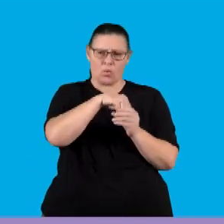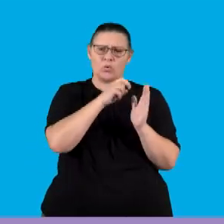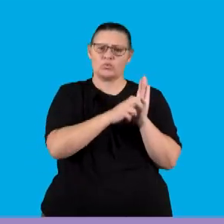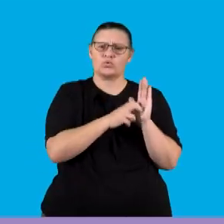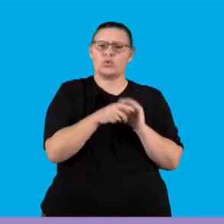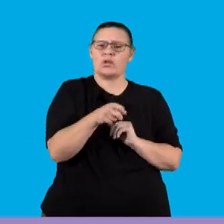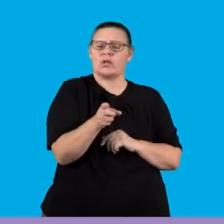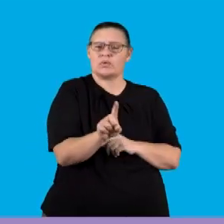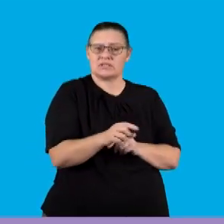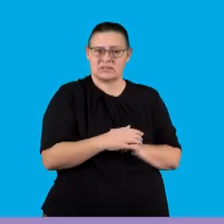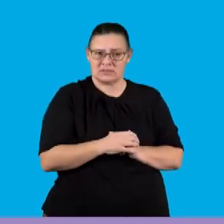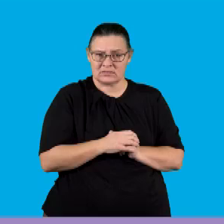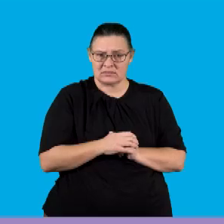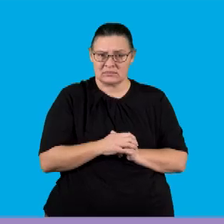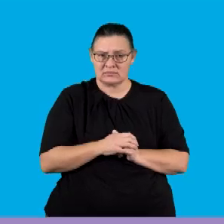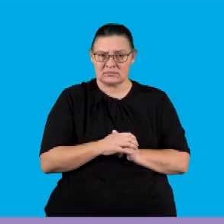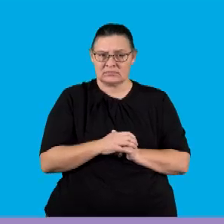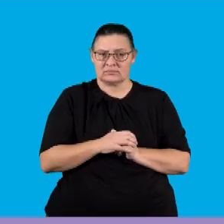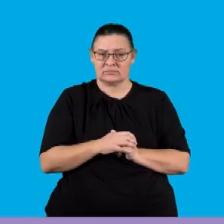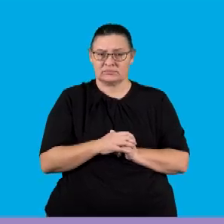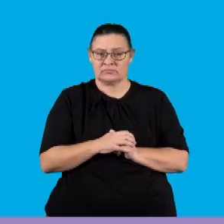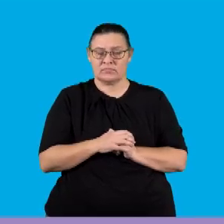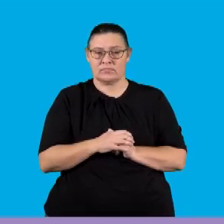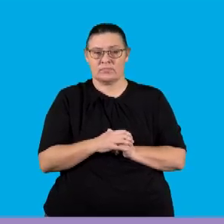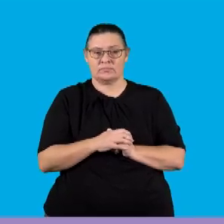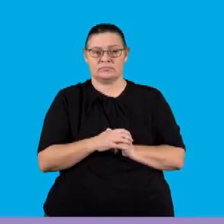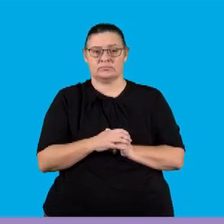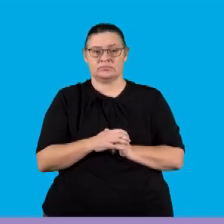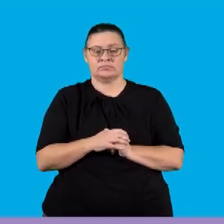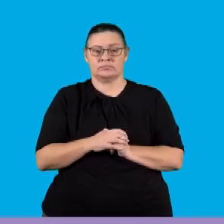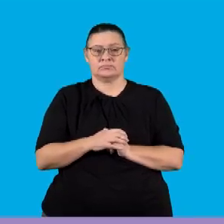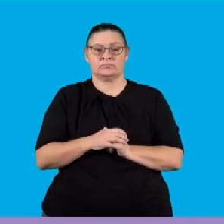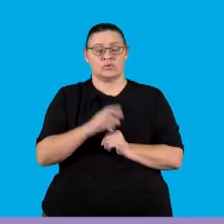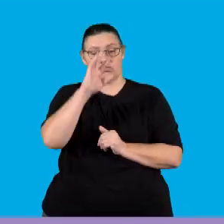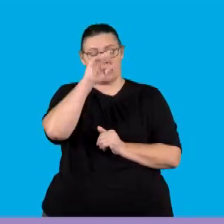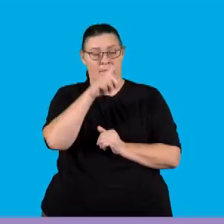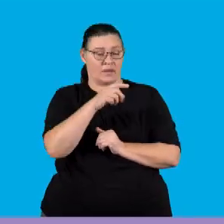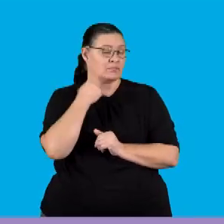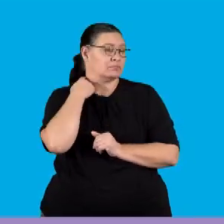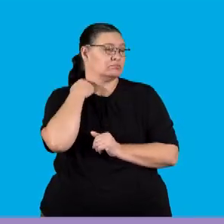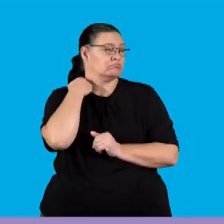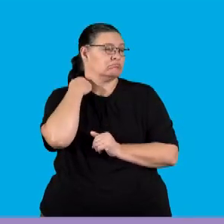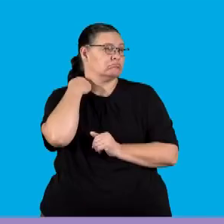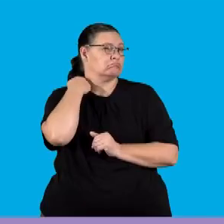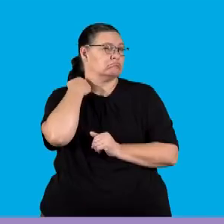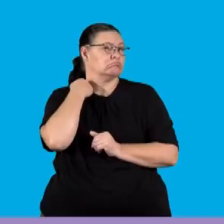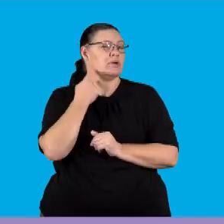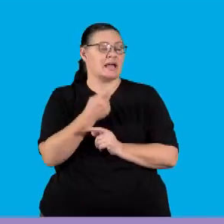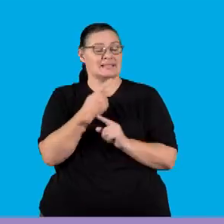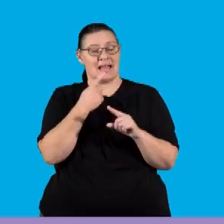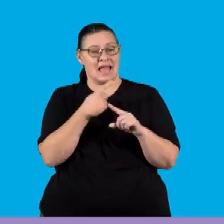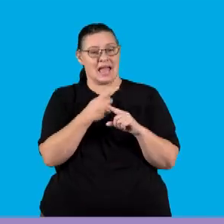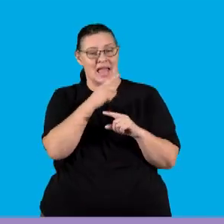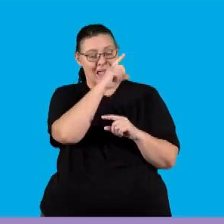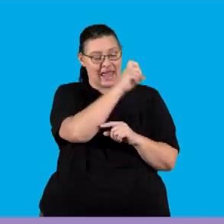values, we need to determine the rule to this flow diagram. Now remember, the input values are the